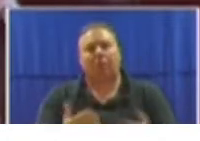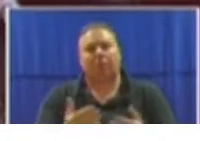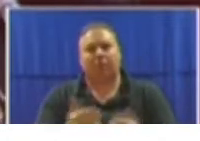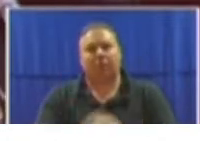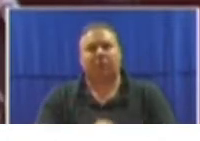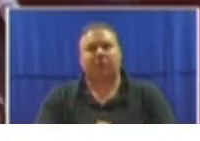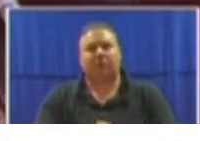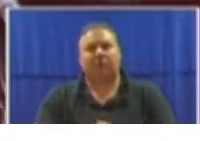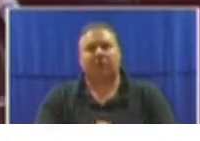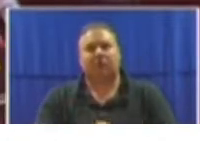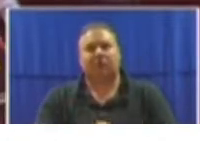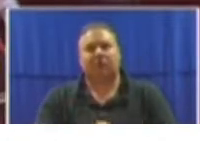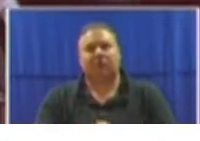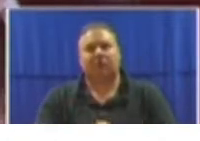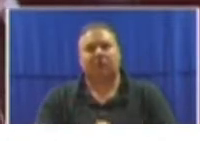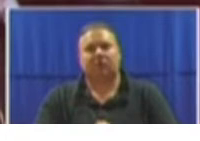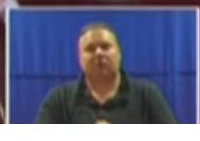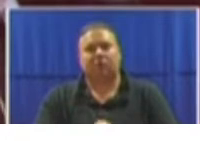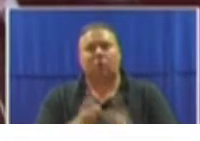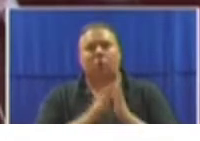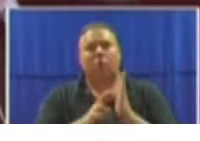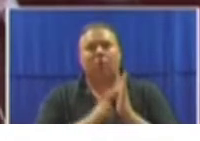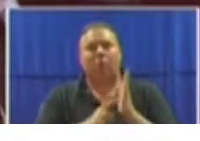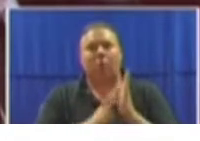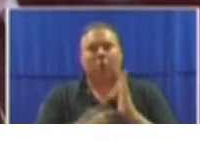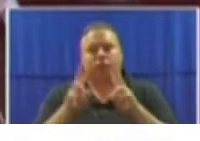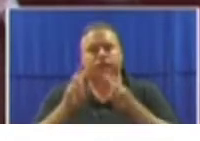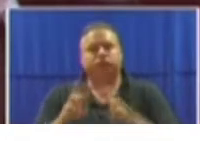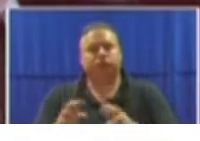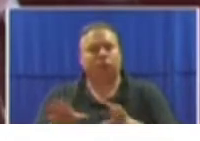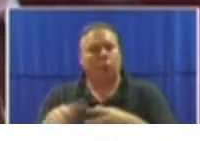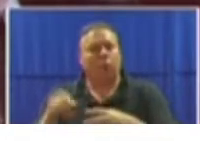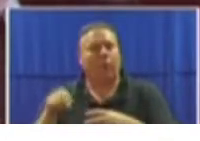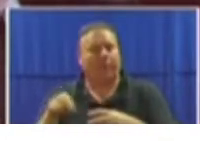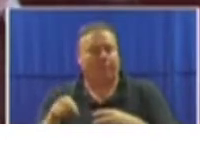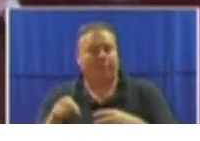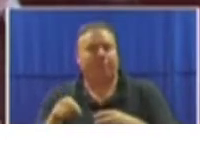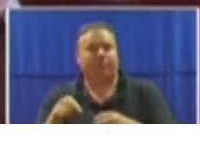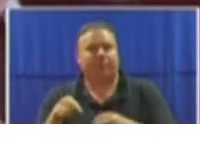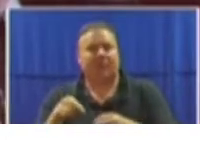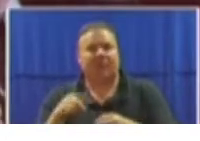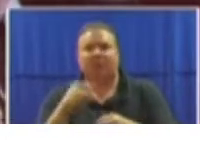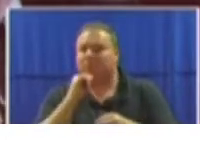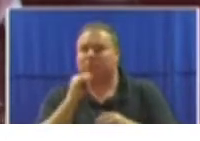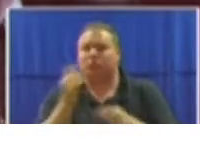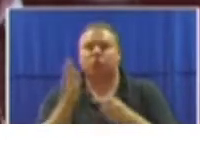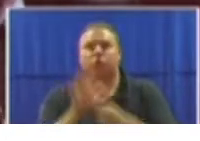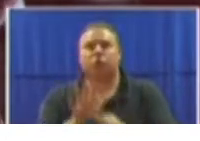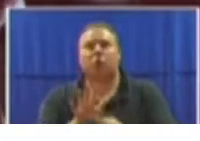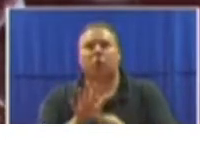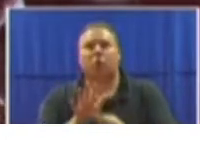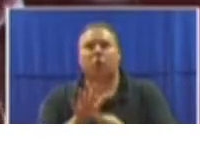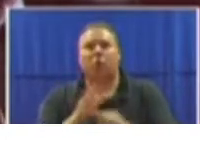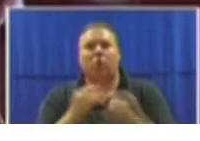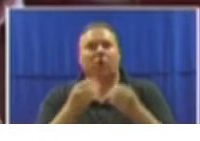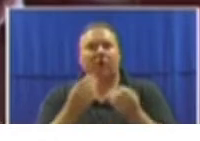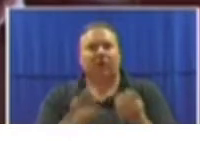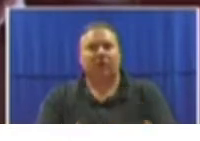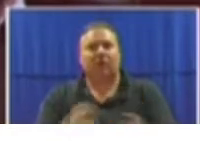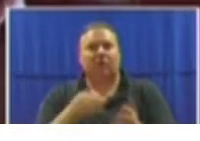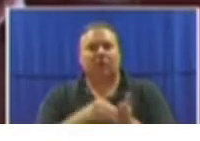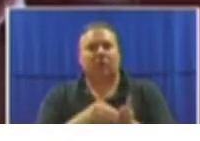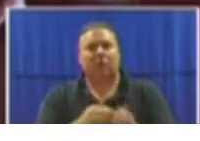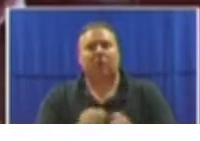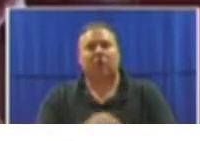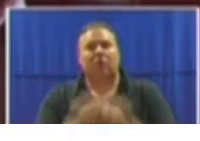the expert panel in the July 2021 civil unrest does not point out what is contained in the motion and therefore